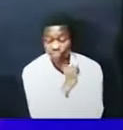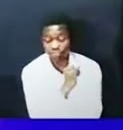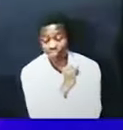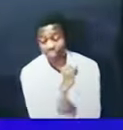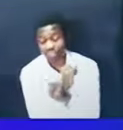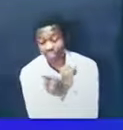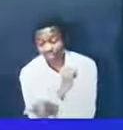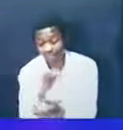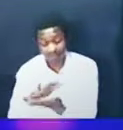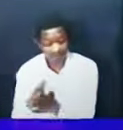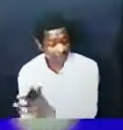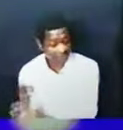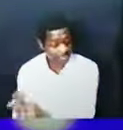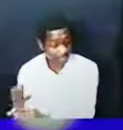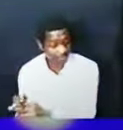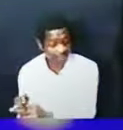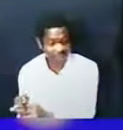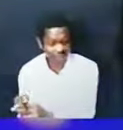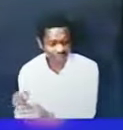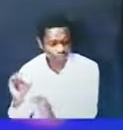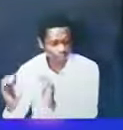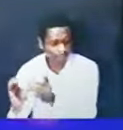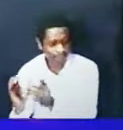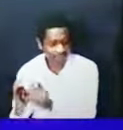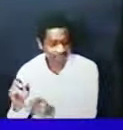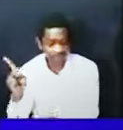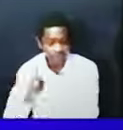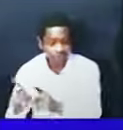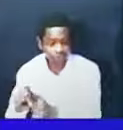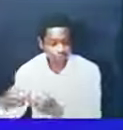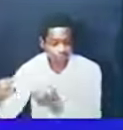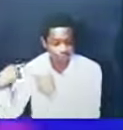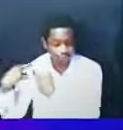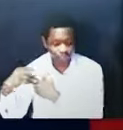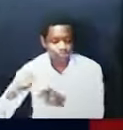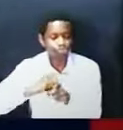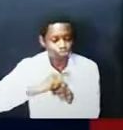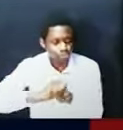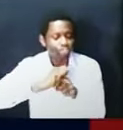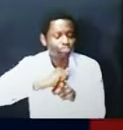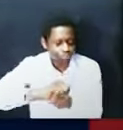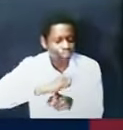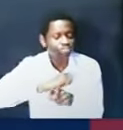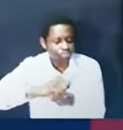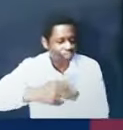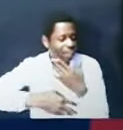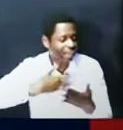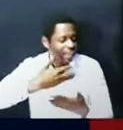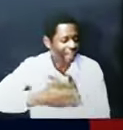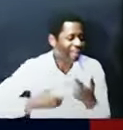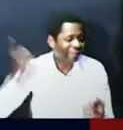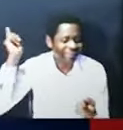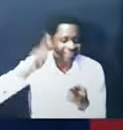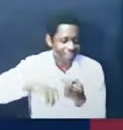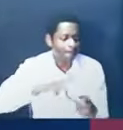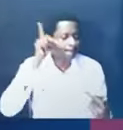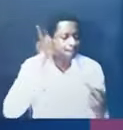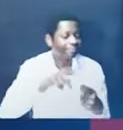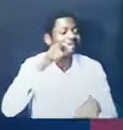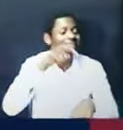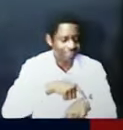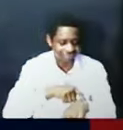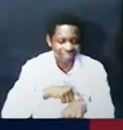trustee or a manager of the same till the appointed time. Ahei ehu Israel say oye boshe